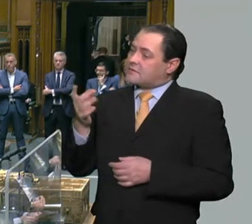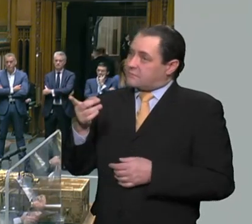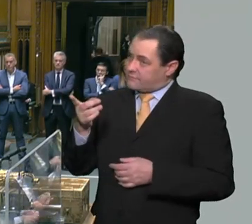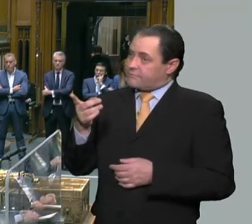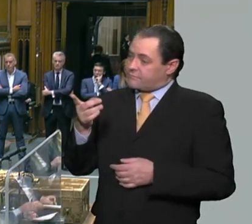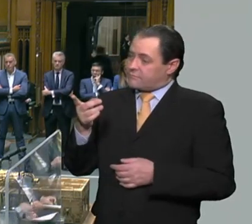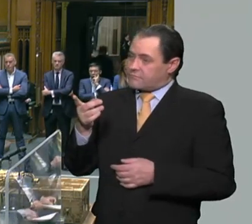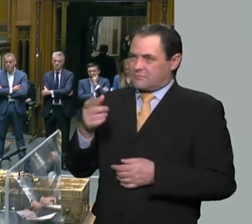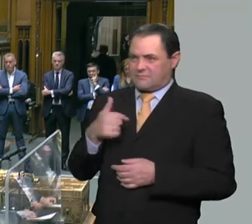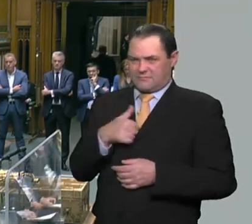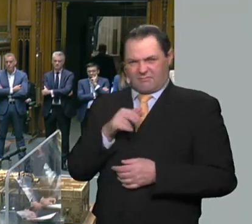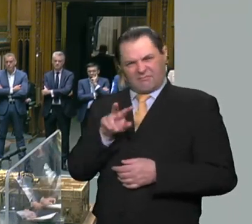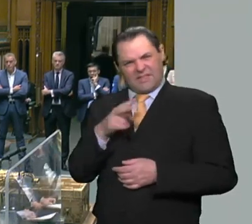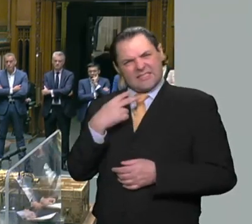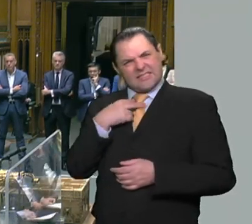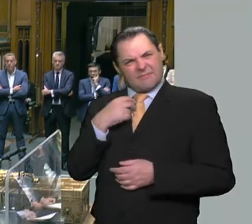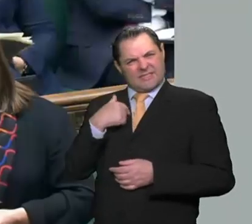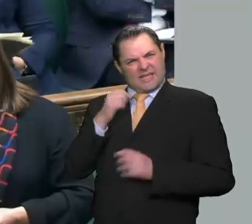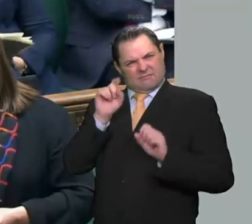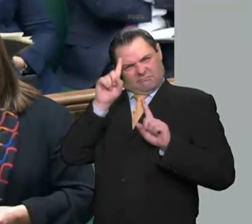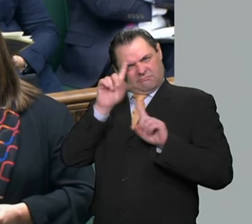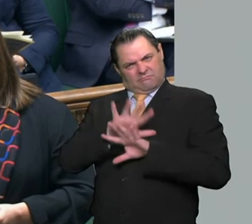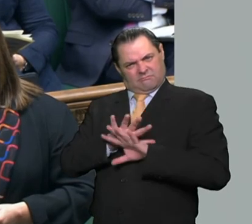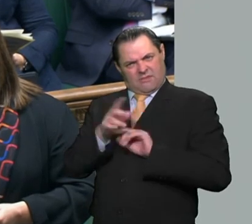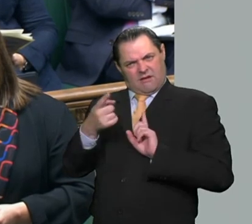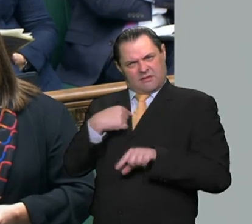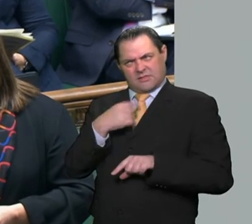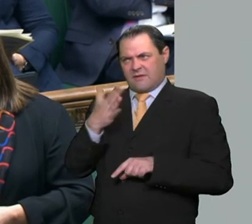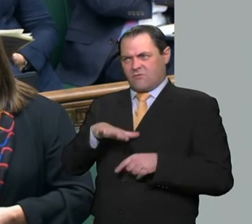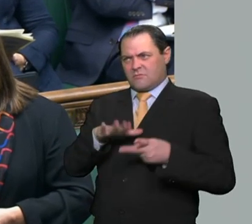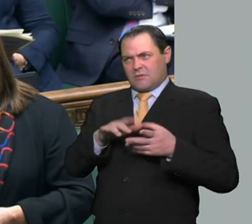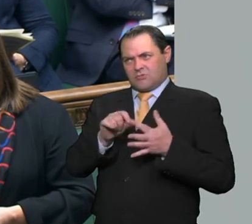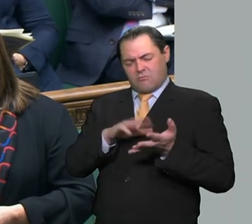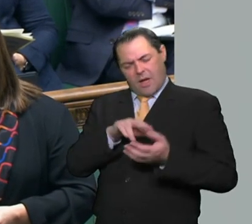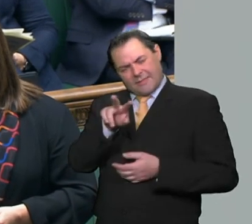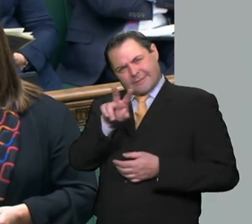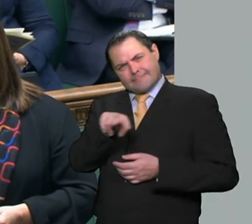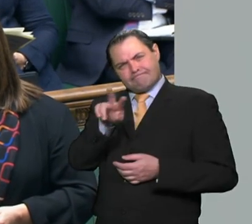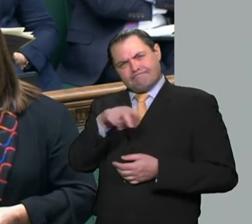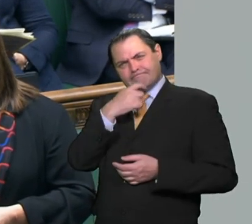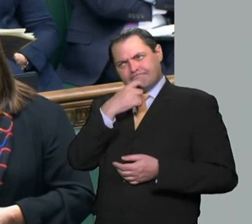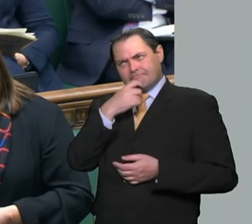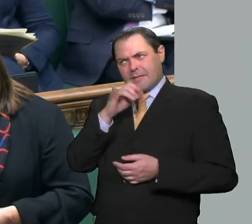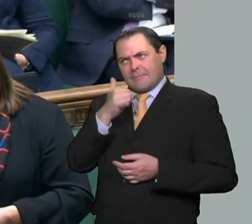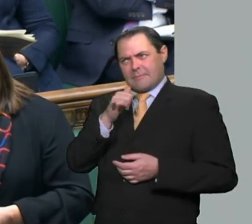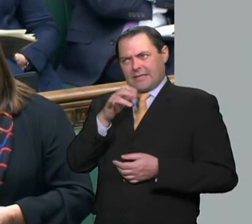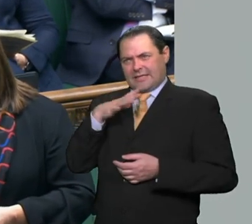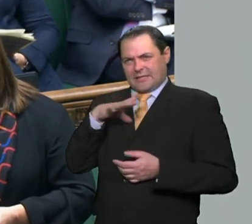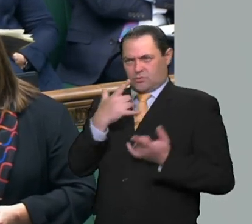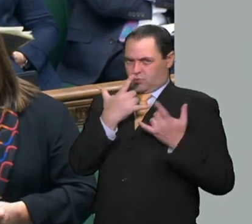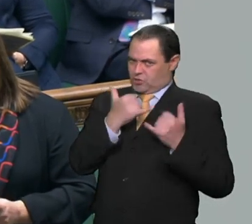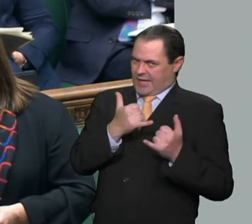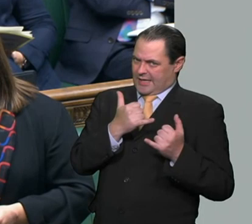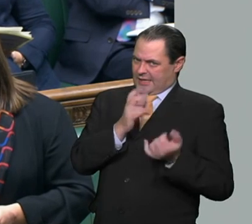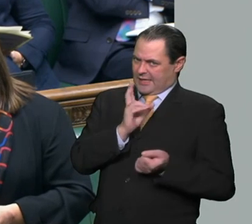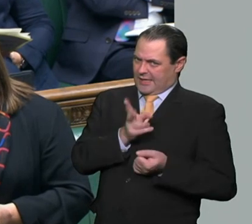Speaker. And that's a disappointing and perplexing response from the Deputy Prime Minister, who perhaps needs to go back and look